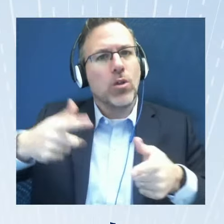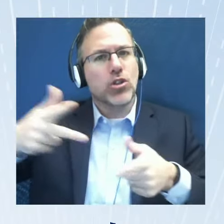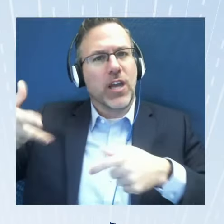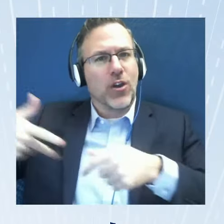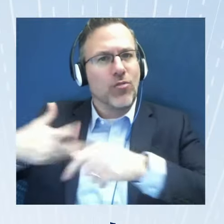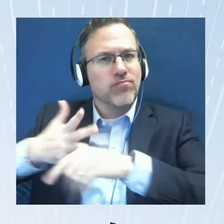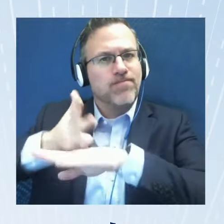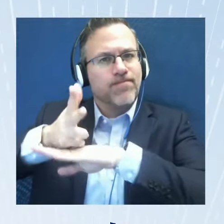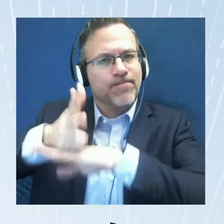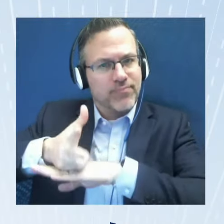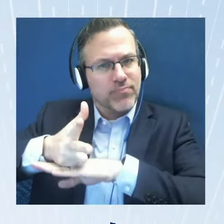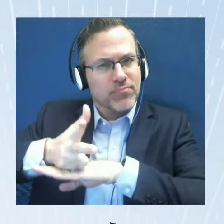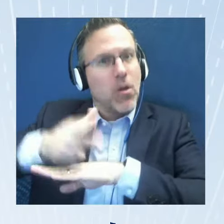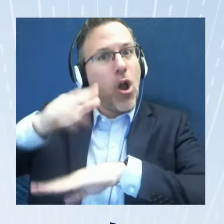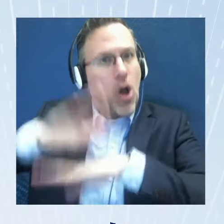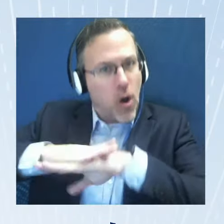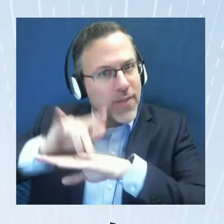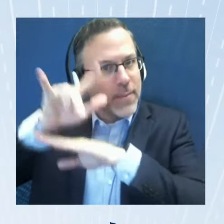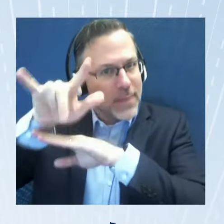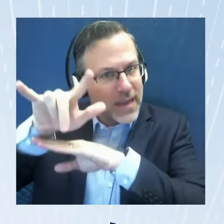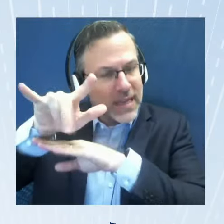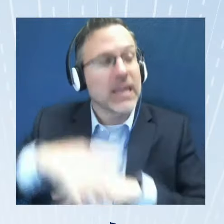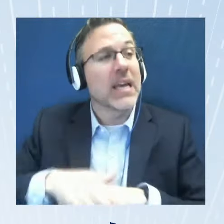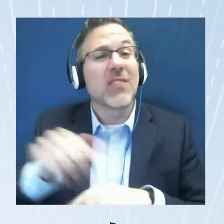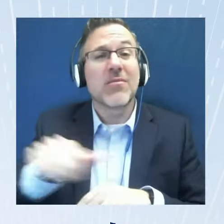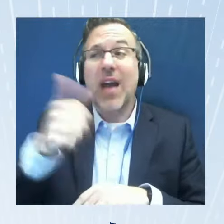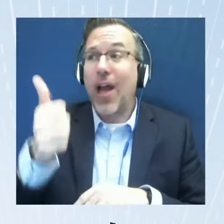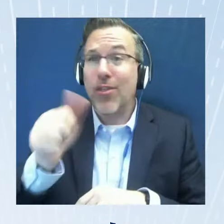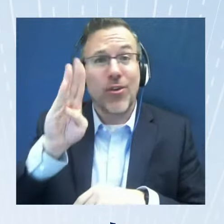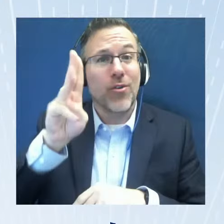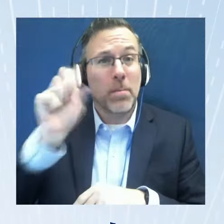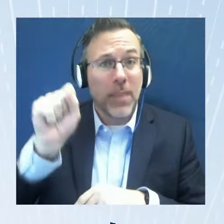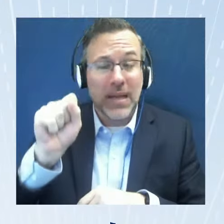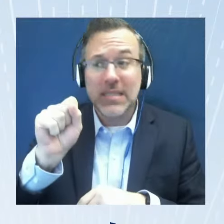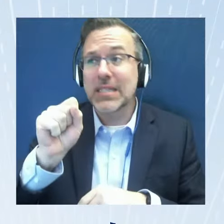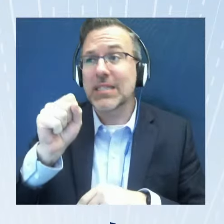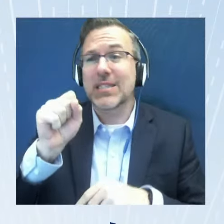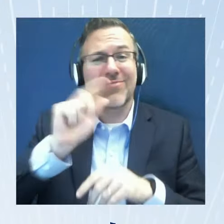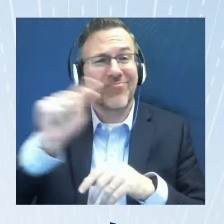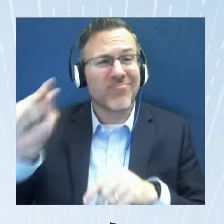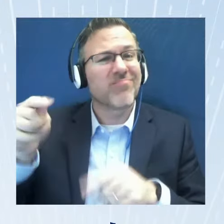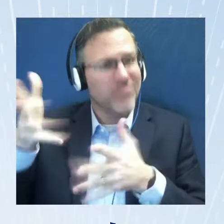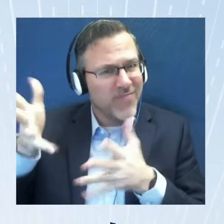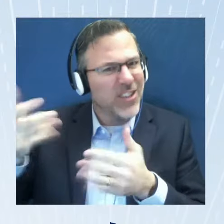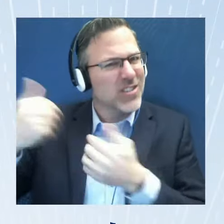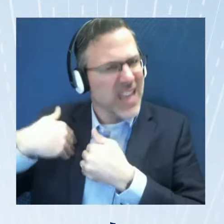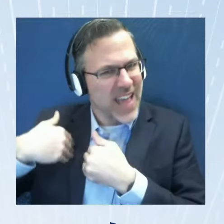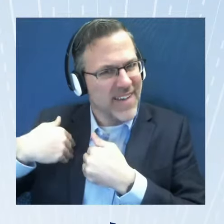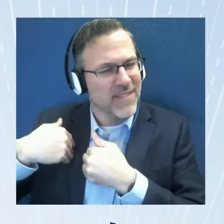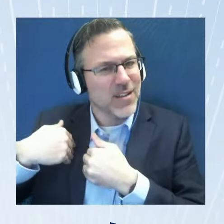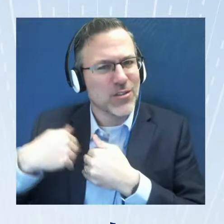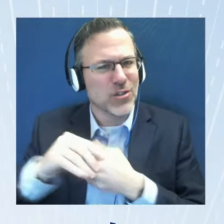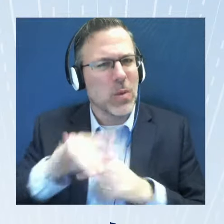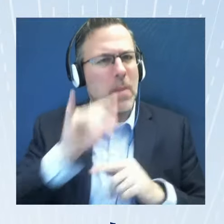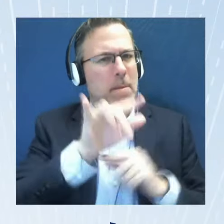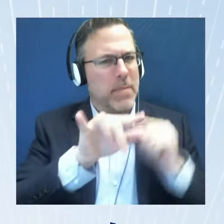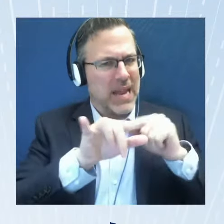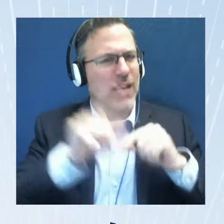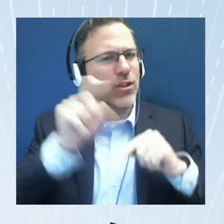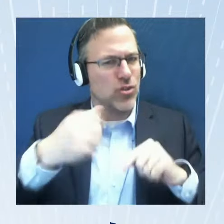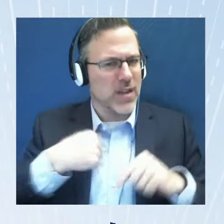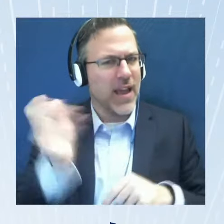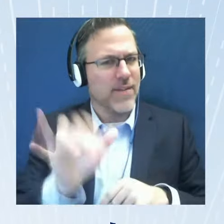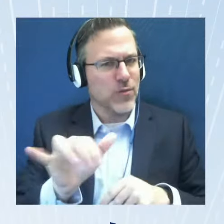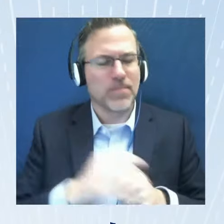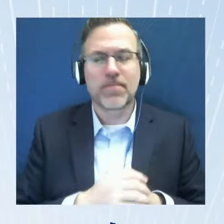ways to accommodate this, and that is what it would take to really not have these issues in the first place.